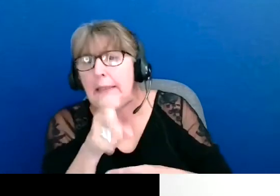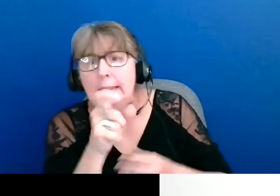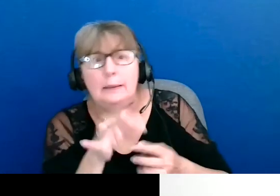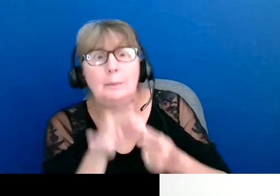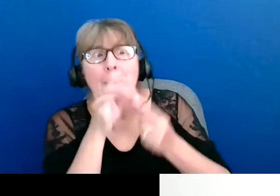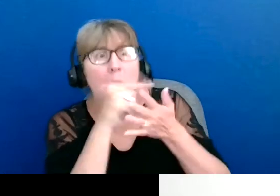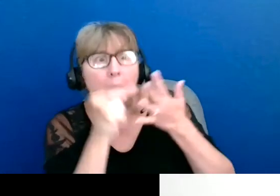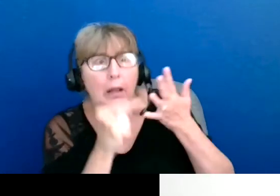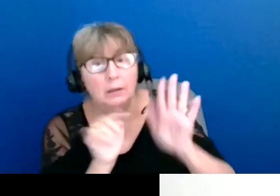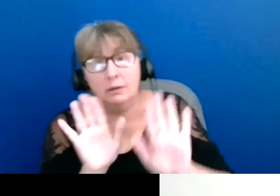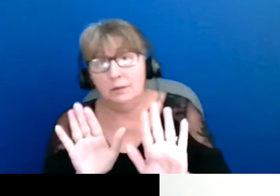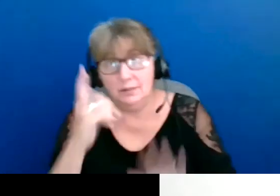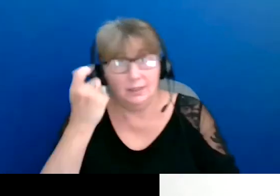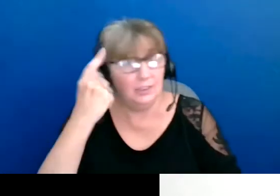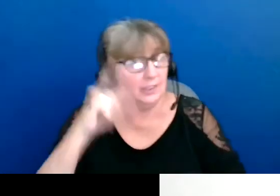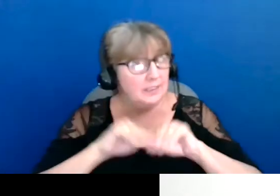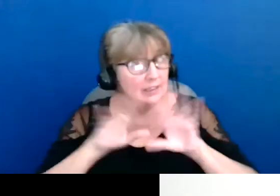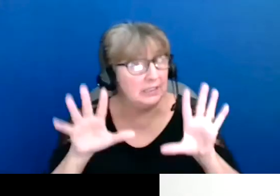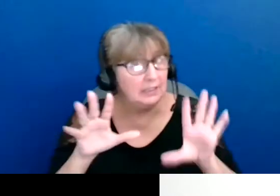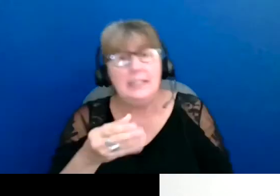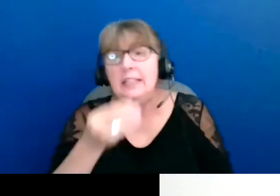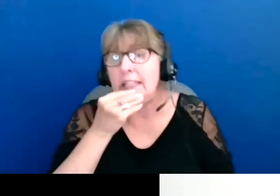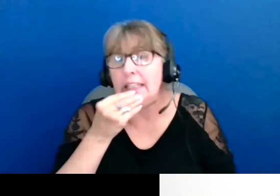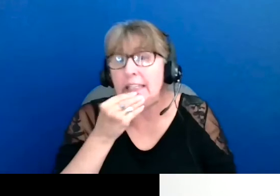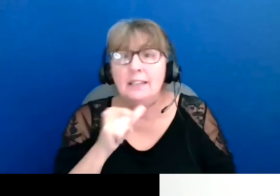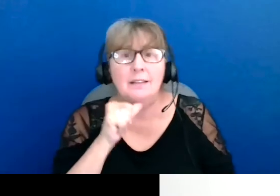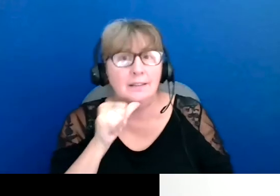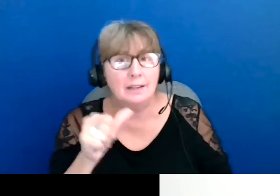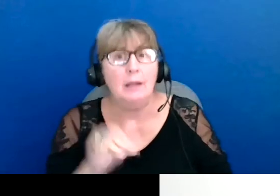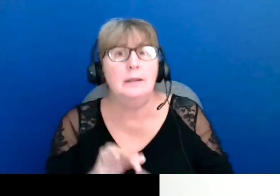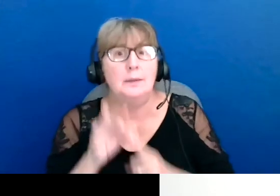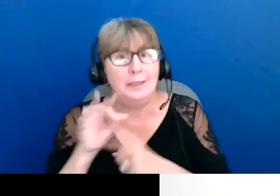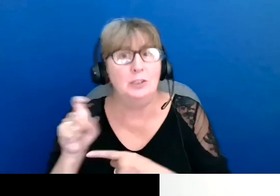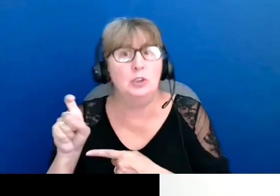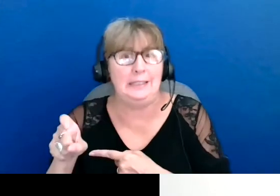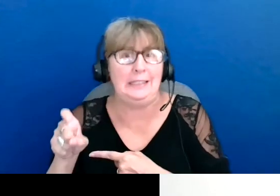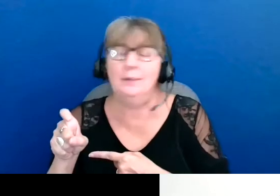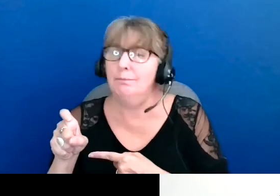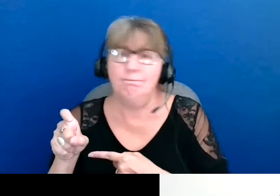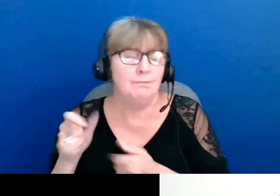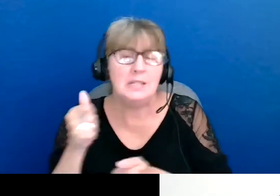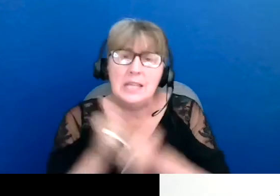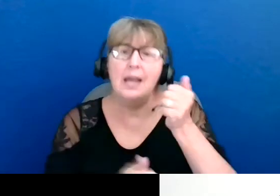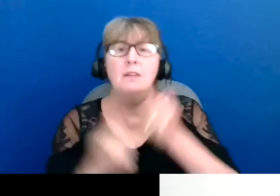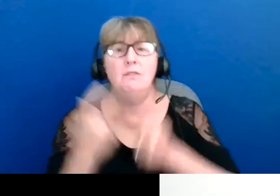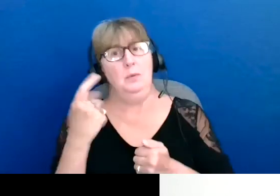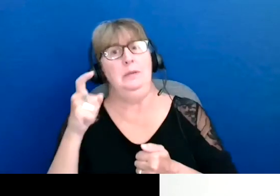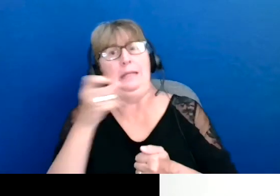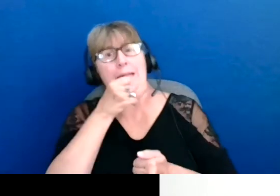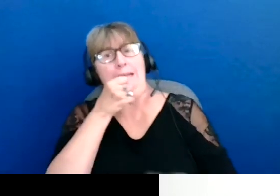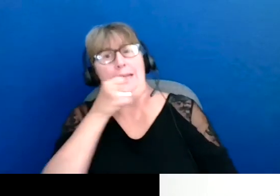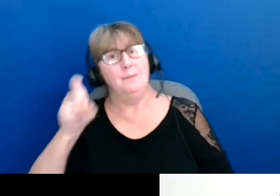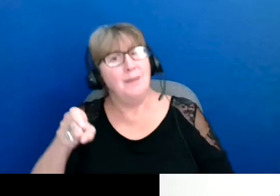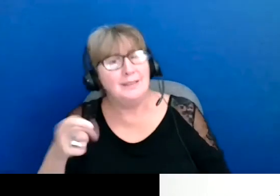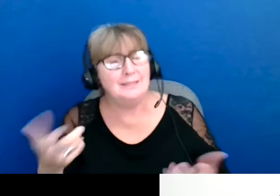Just to be clear, eating is not a special need. Everyone needs to eat. There's